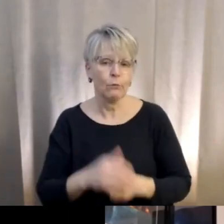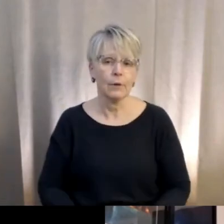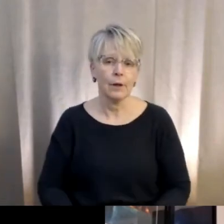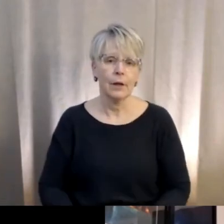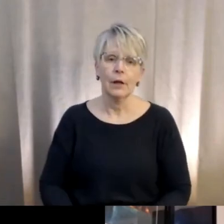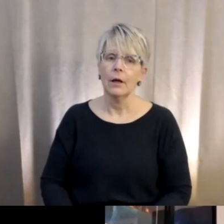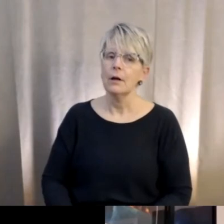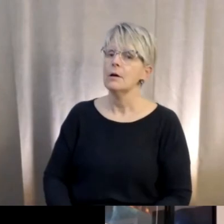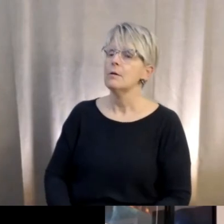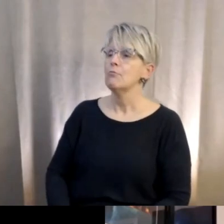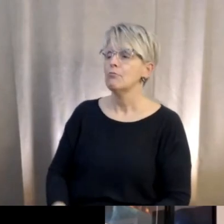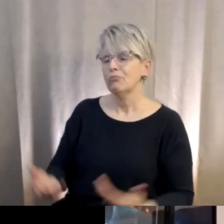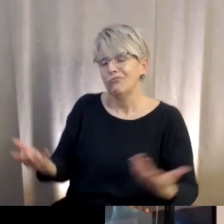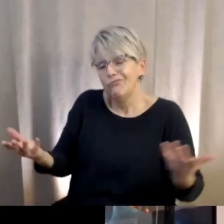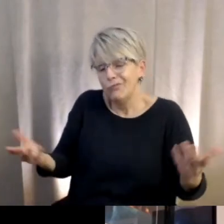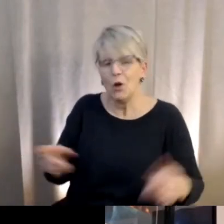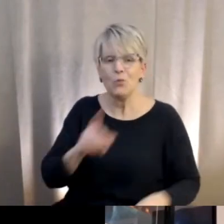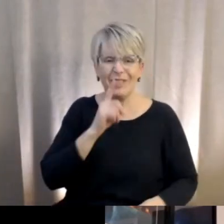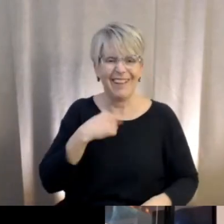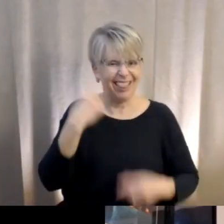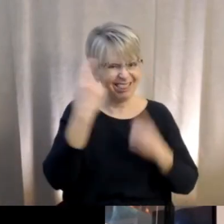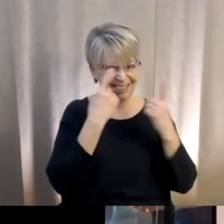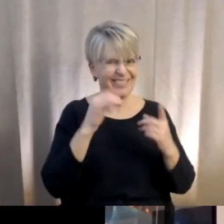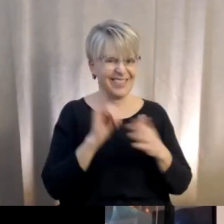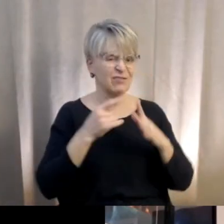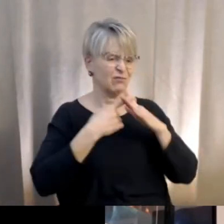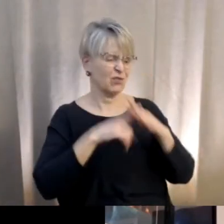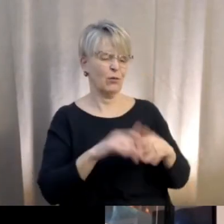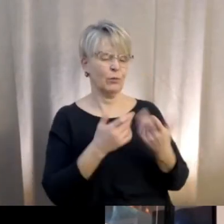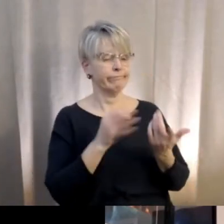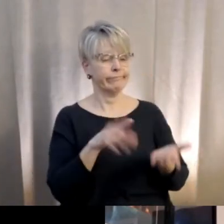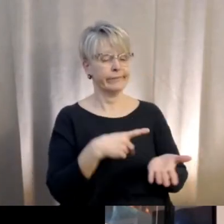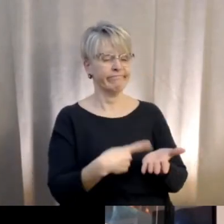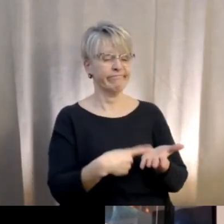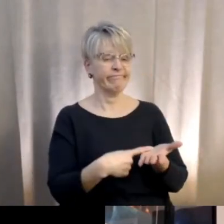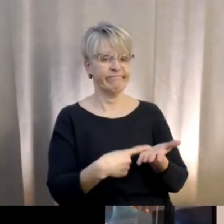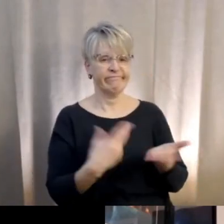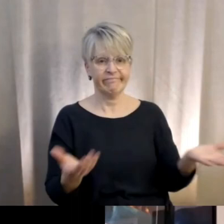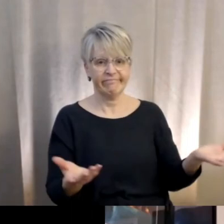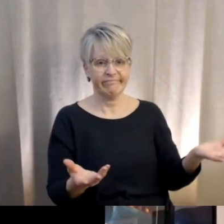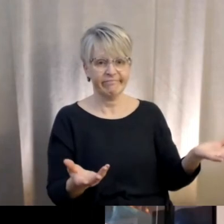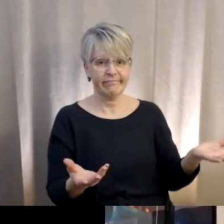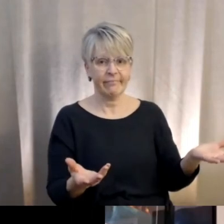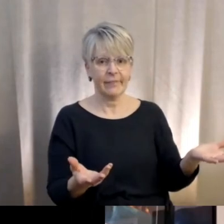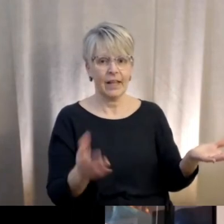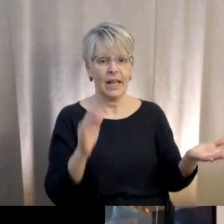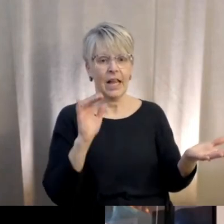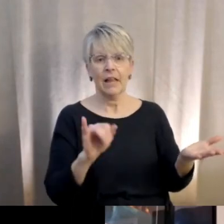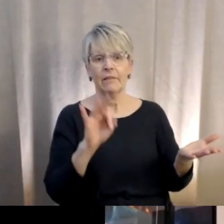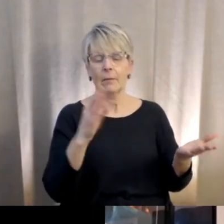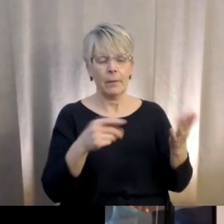I think it just starts with a discussion, you know, whether you're sharing this recording at some